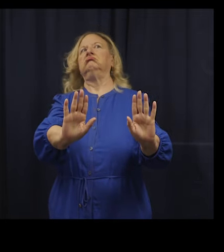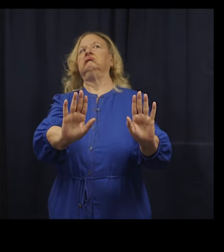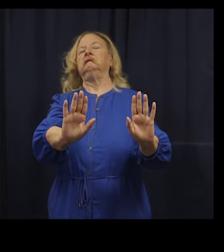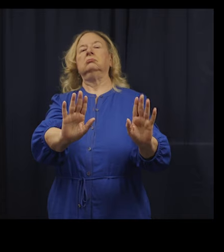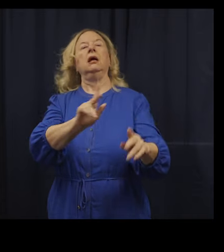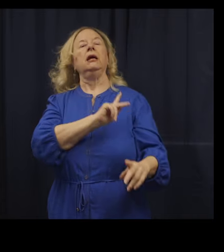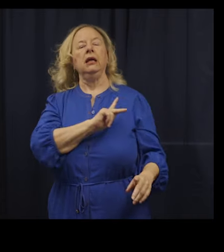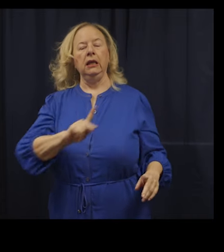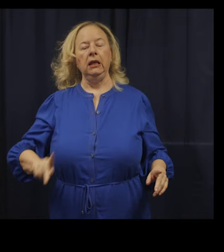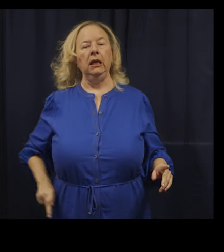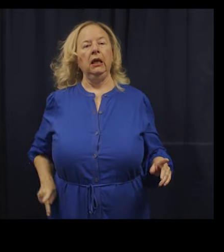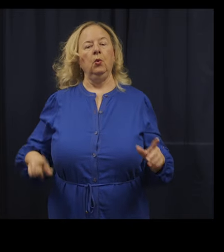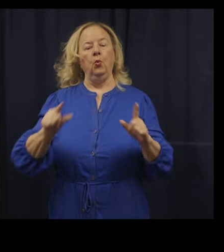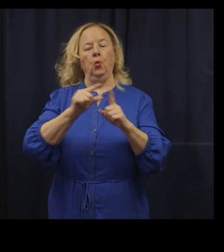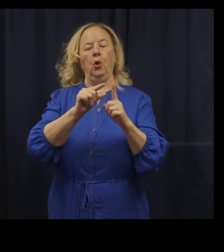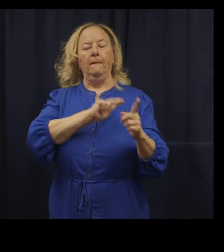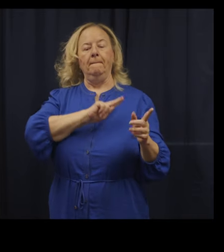king?